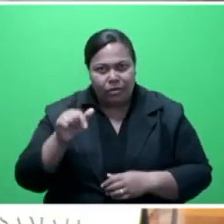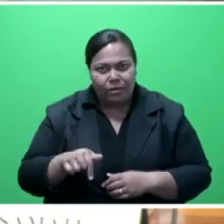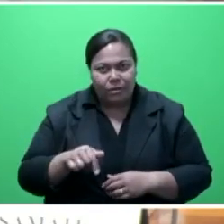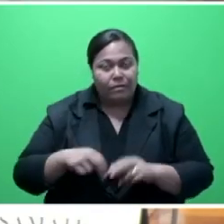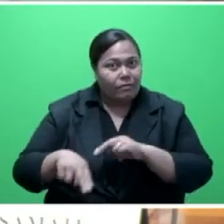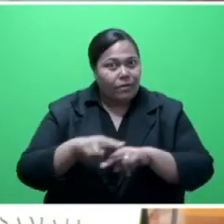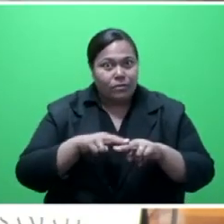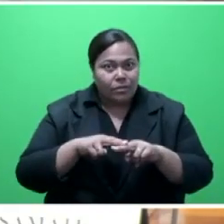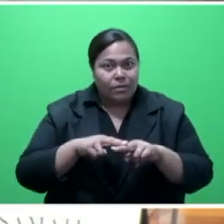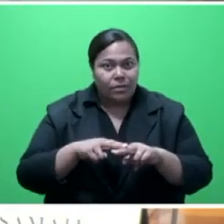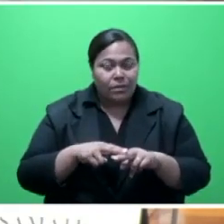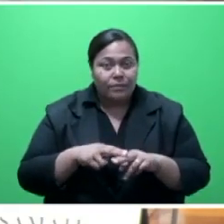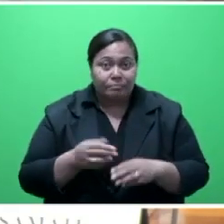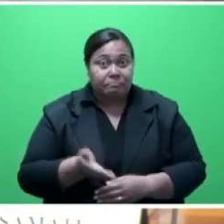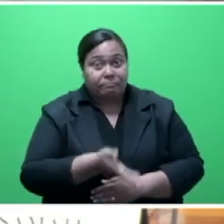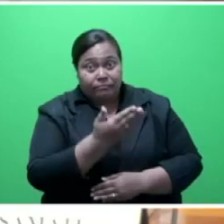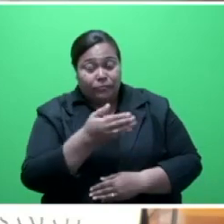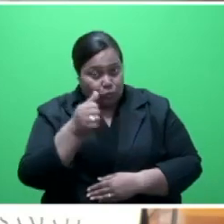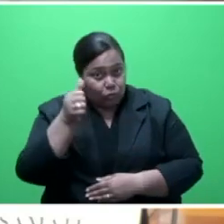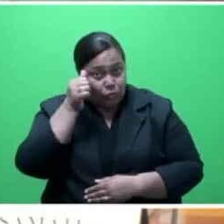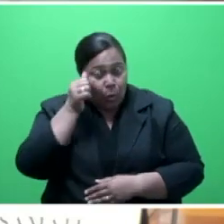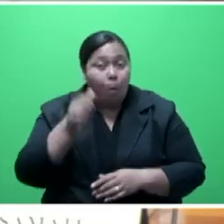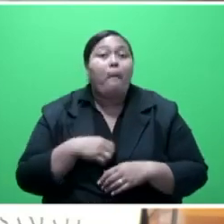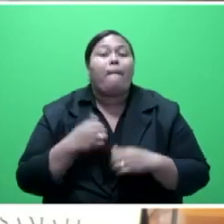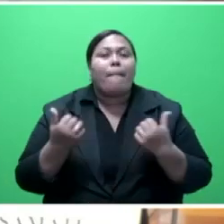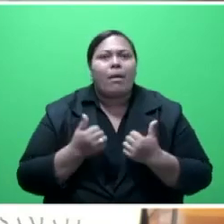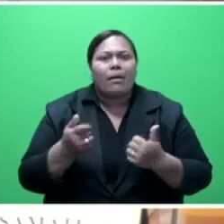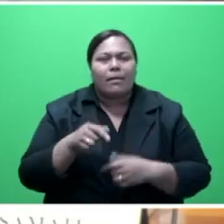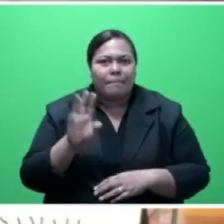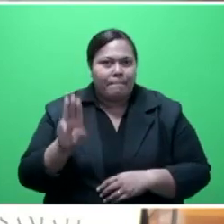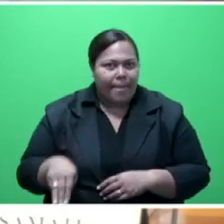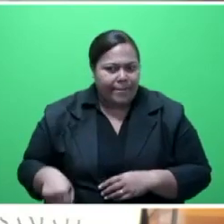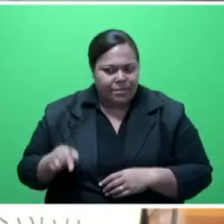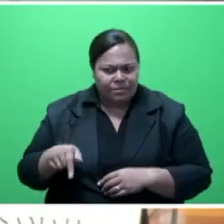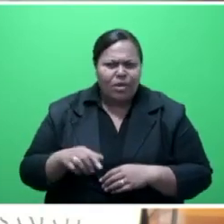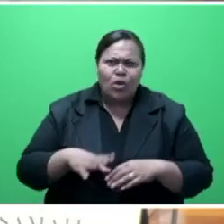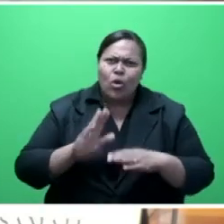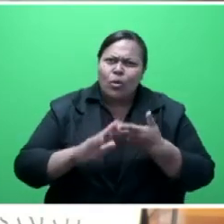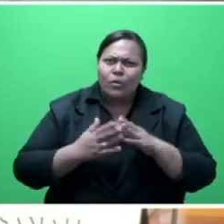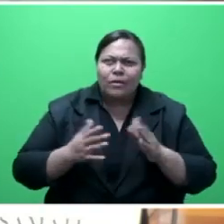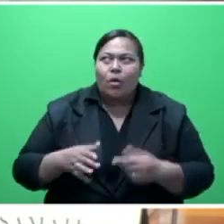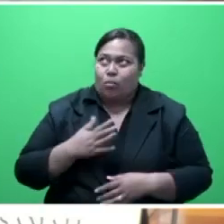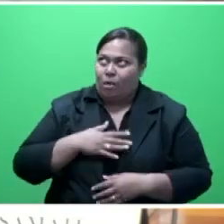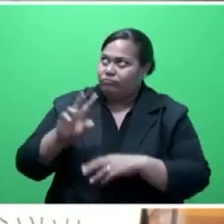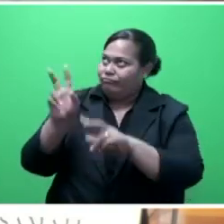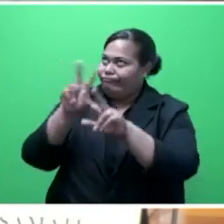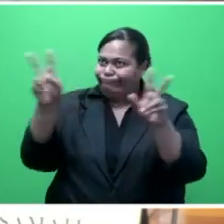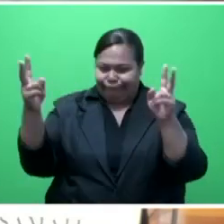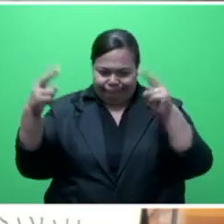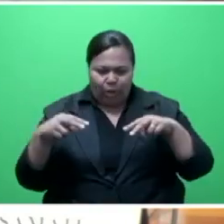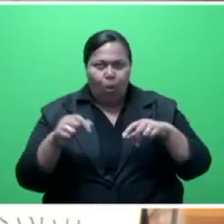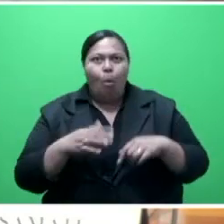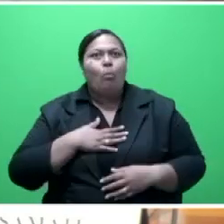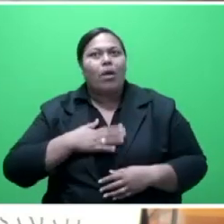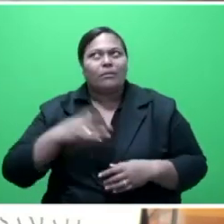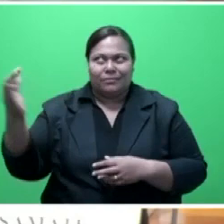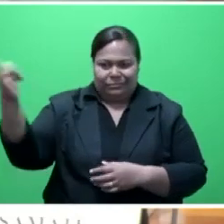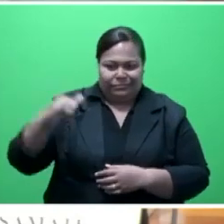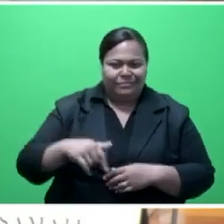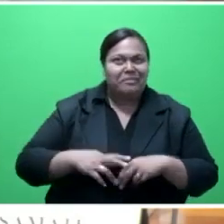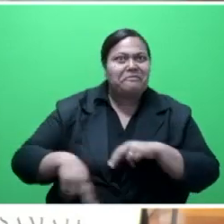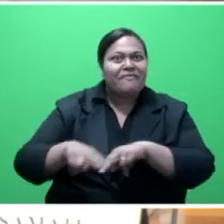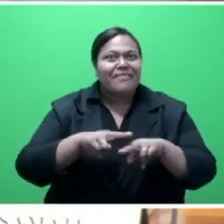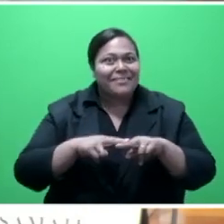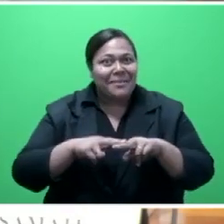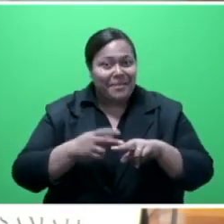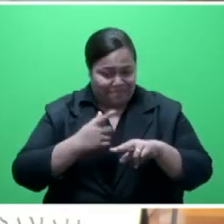a great many members of our diaspora communities wish they could be in Fiji right now, and I'm sure many of your relatives would have said that, given